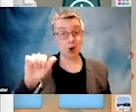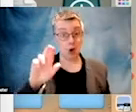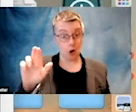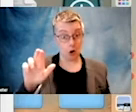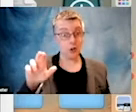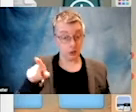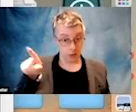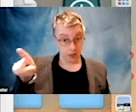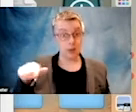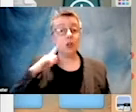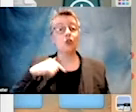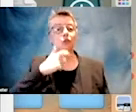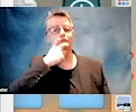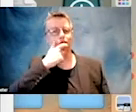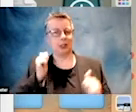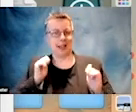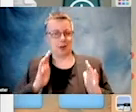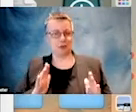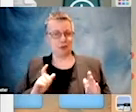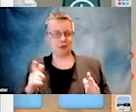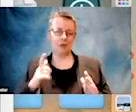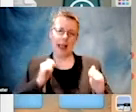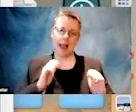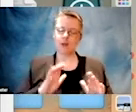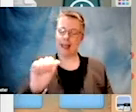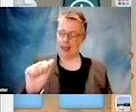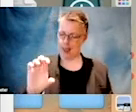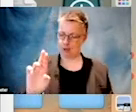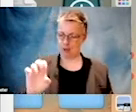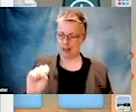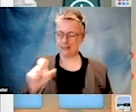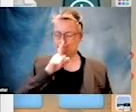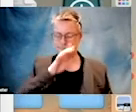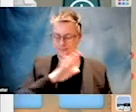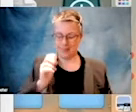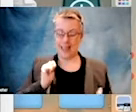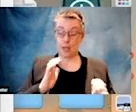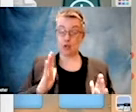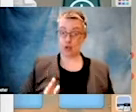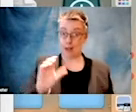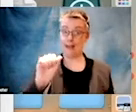British actress, um, actor, rather, sorry, and comedian and activist. Um,